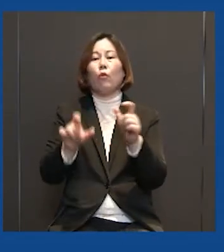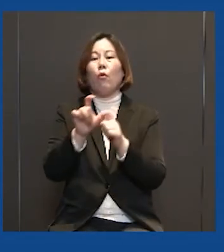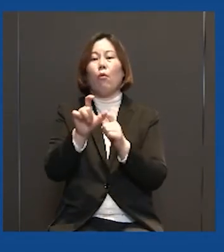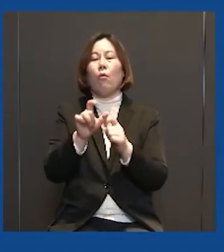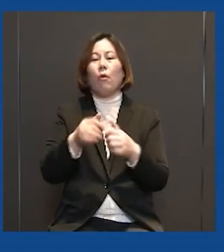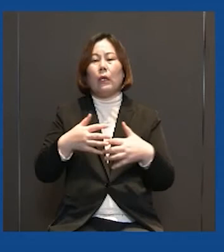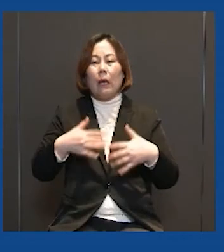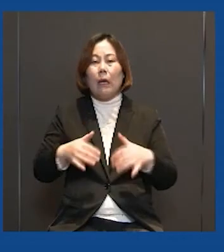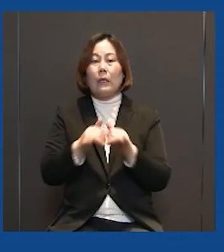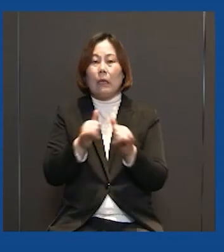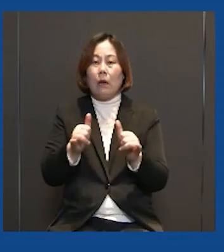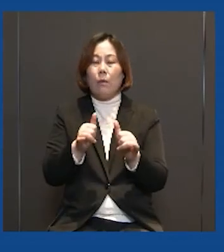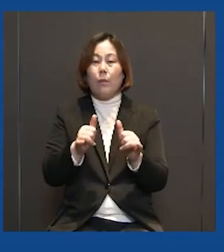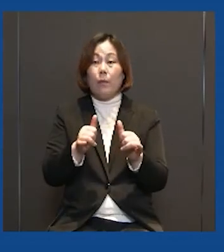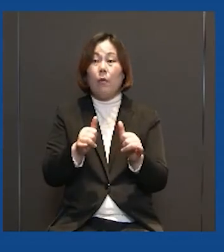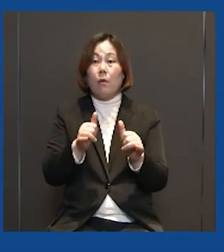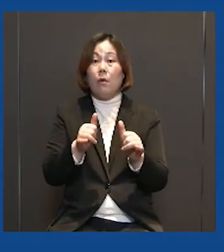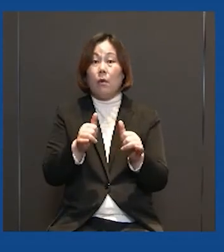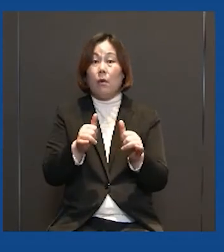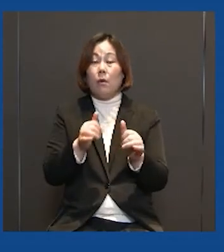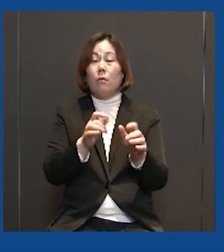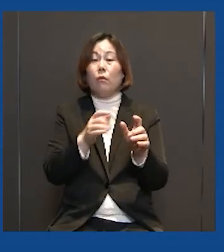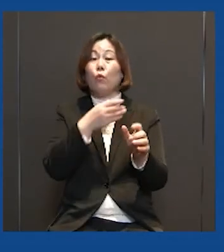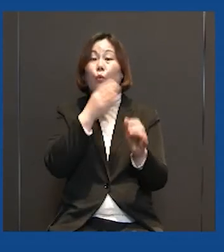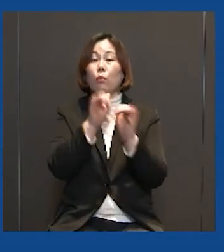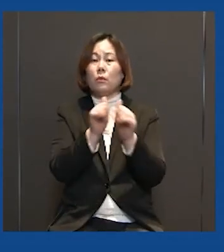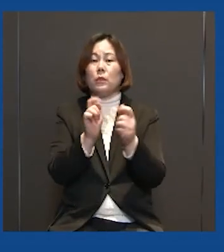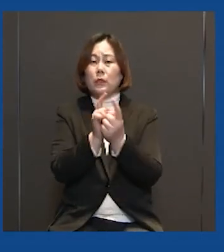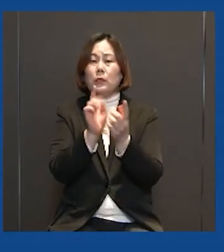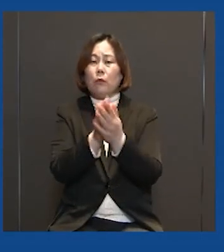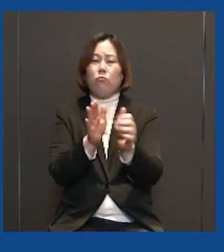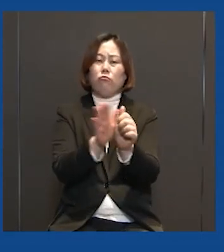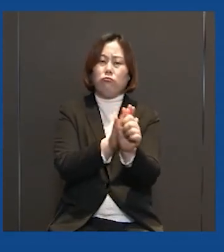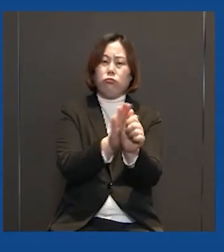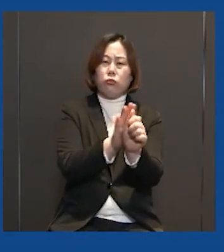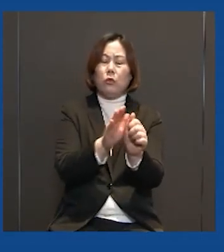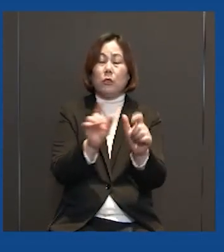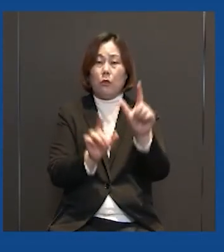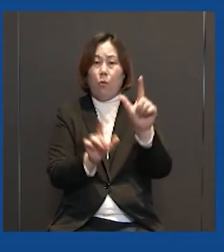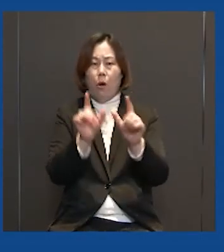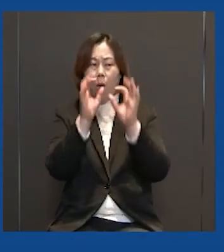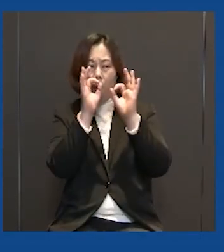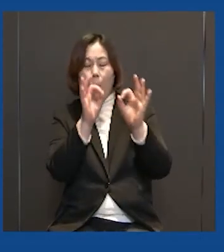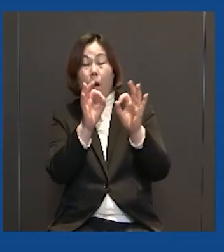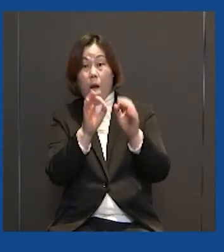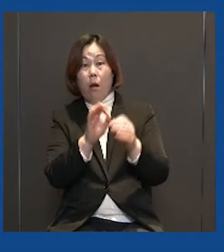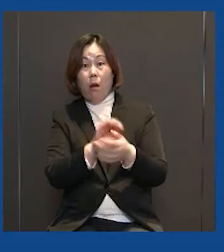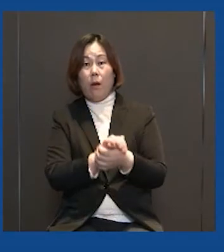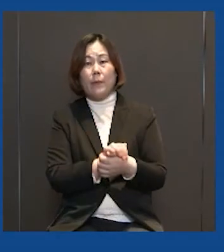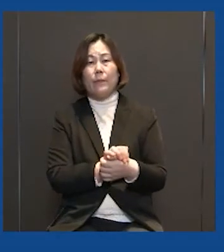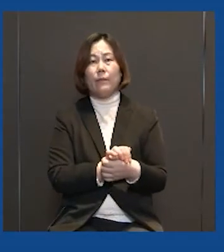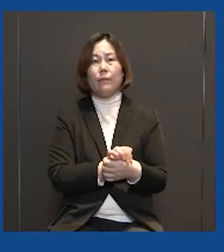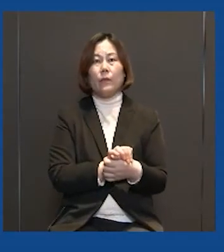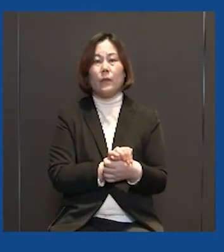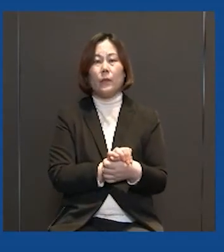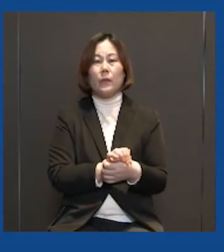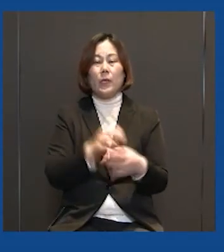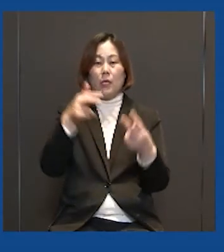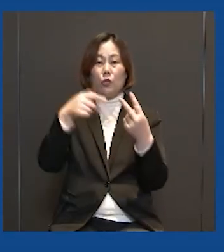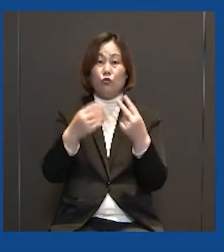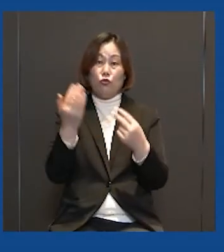had a discussion a couple of weeks ago on climate change and older people. And for